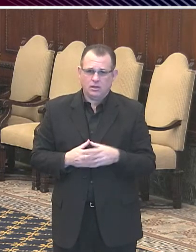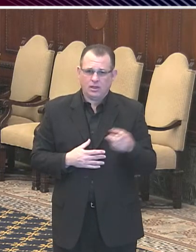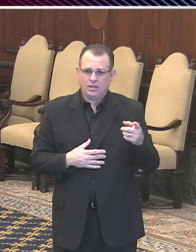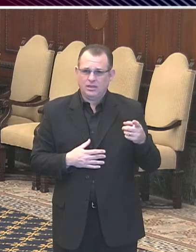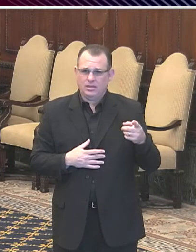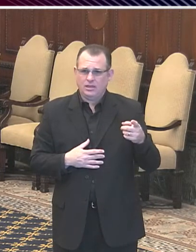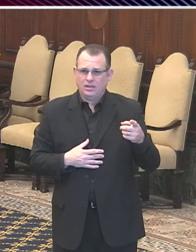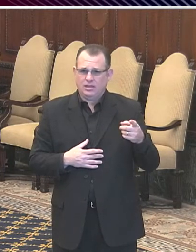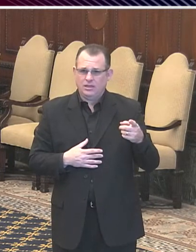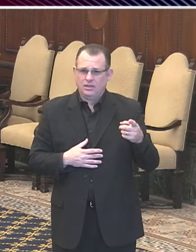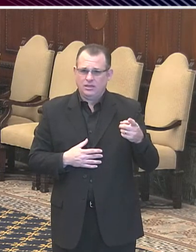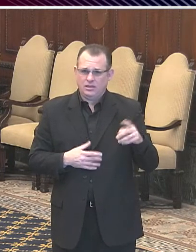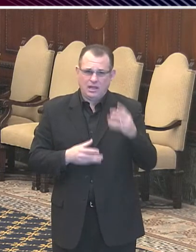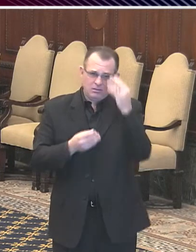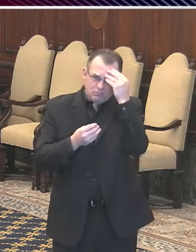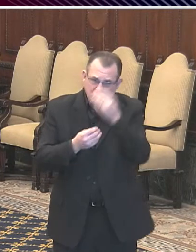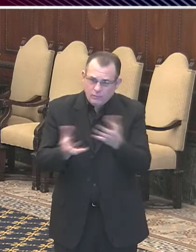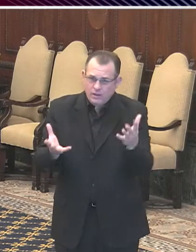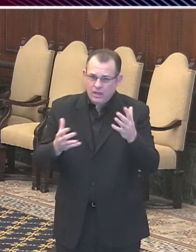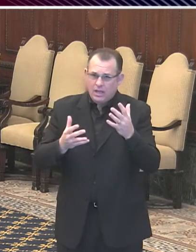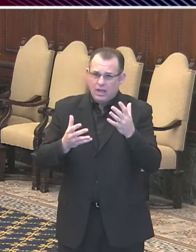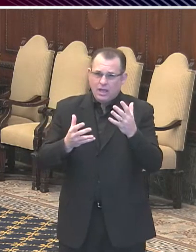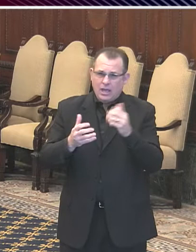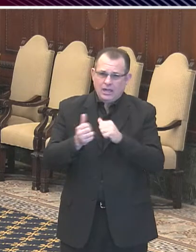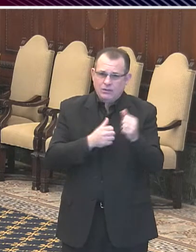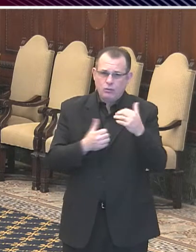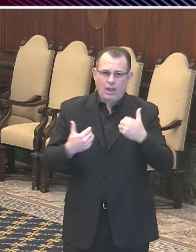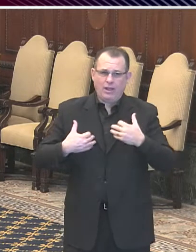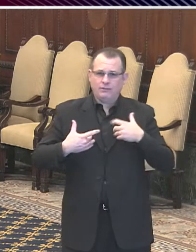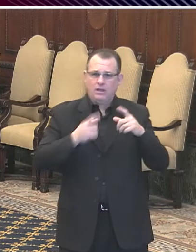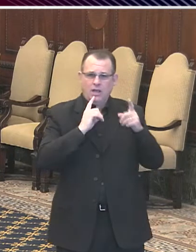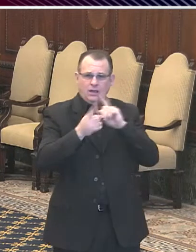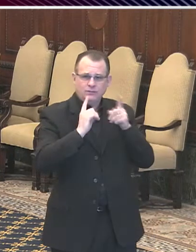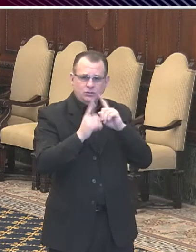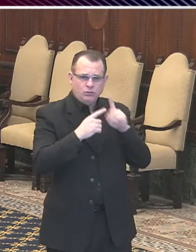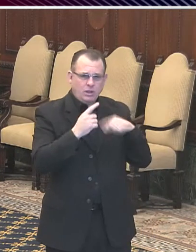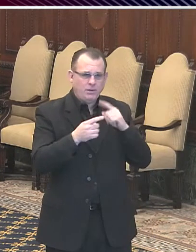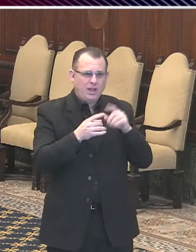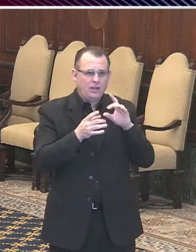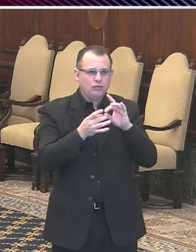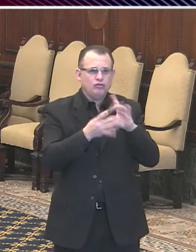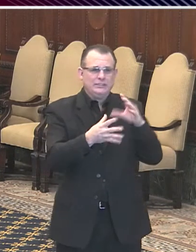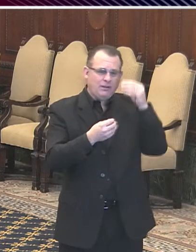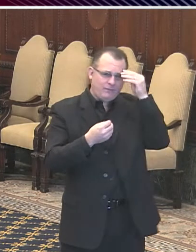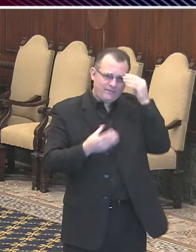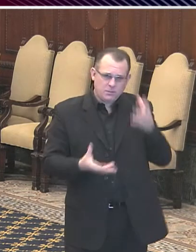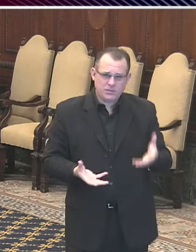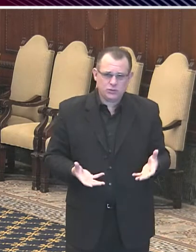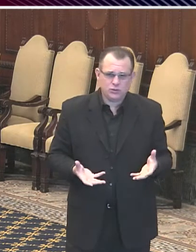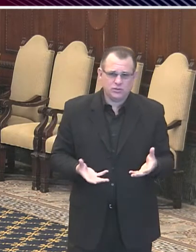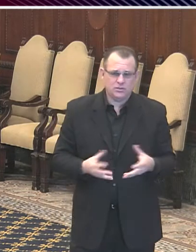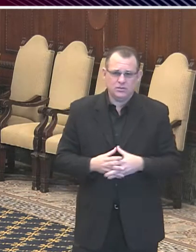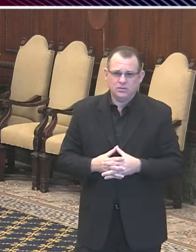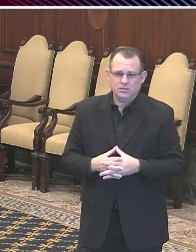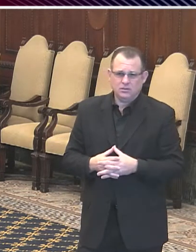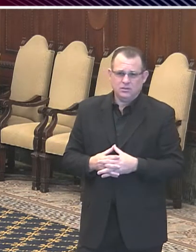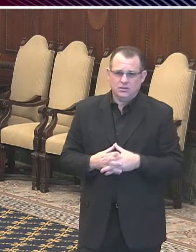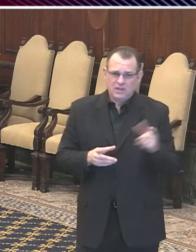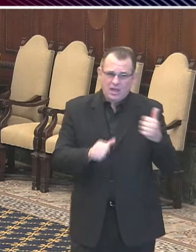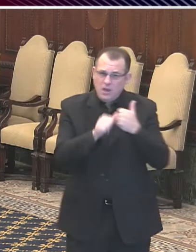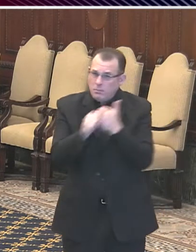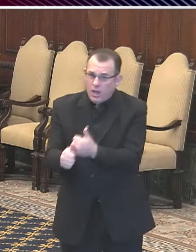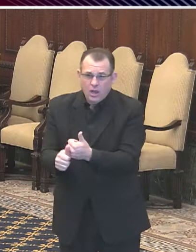position, and we wanted to have a conversation with Local 22 about the release of information, which I think they complied with. I don't think